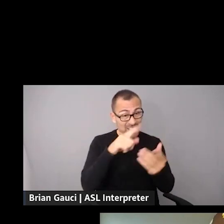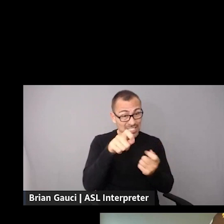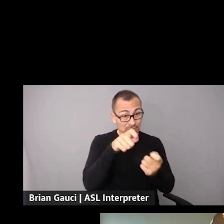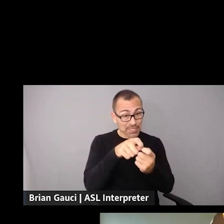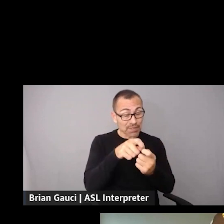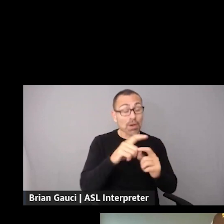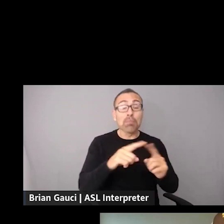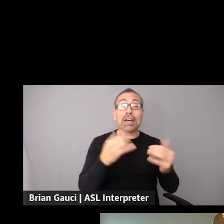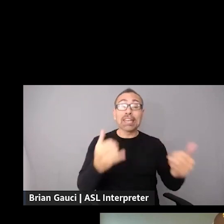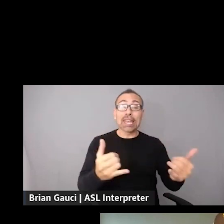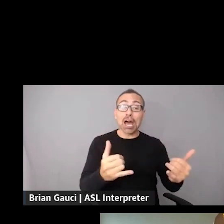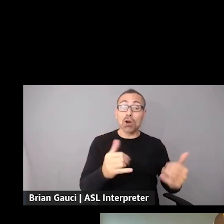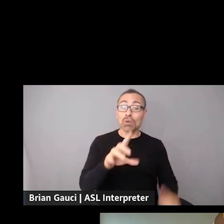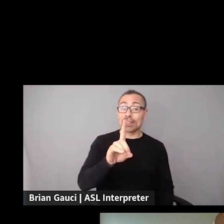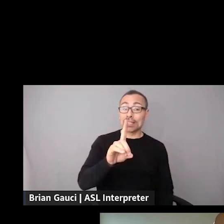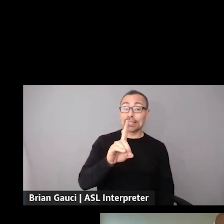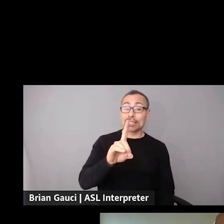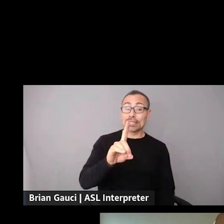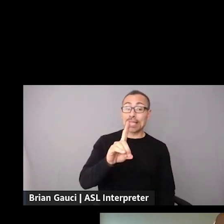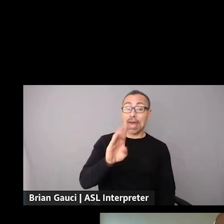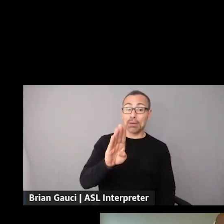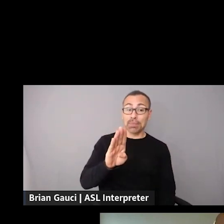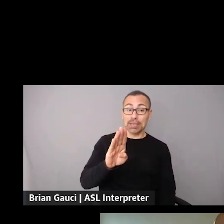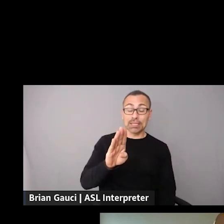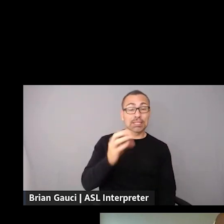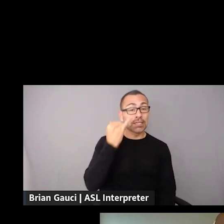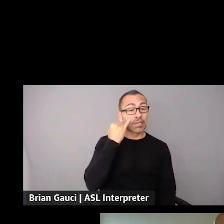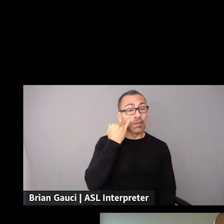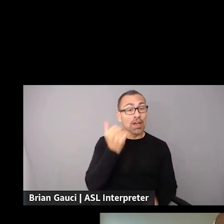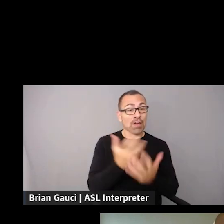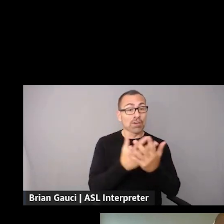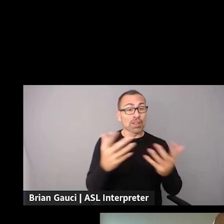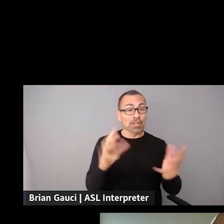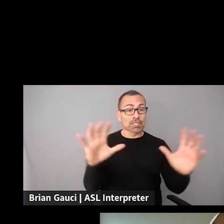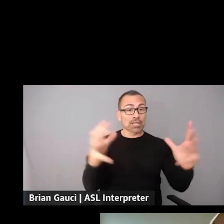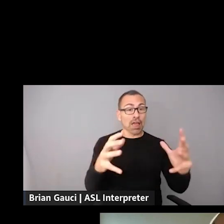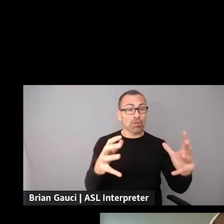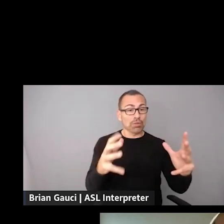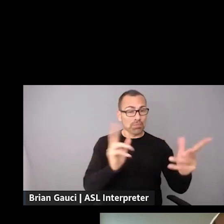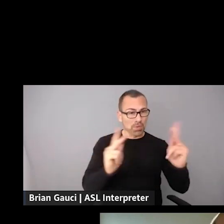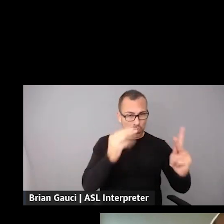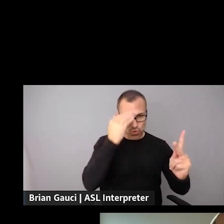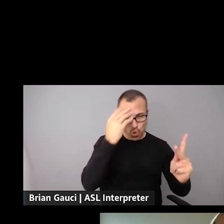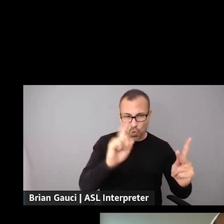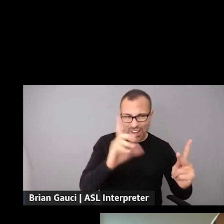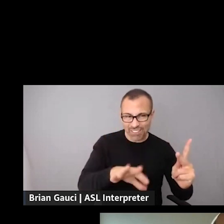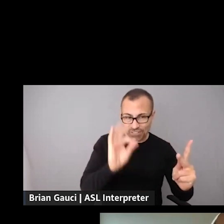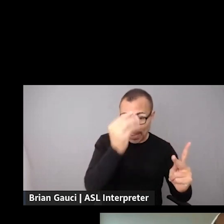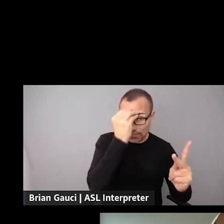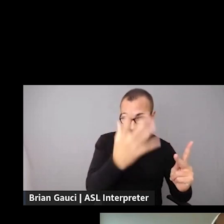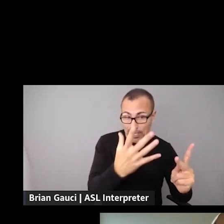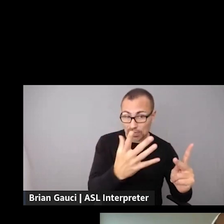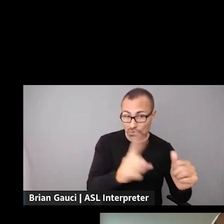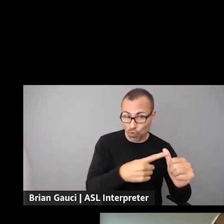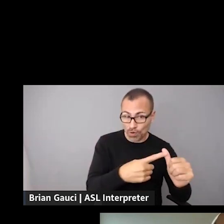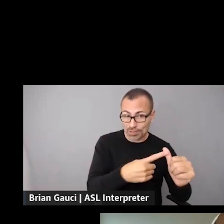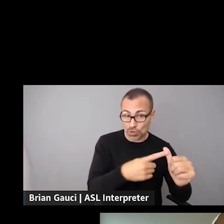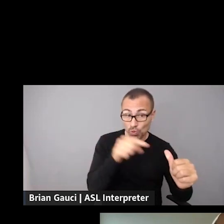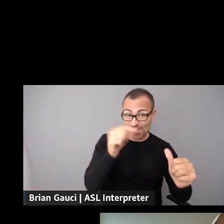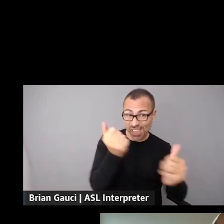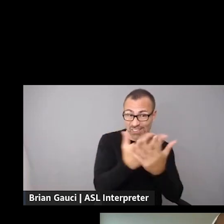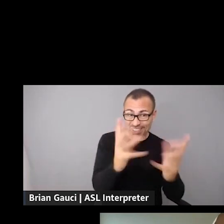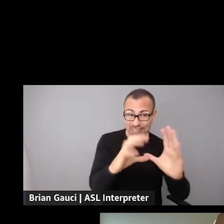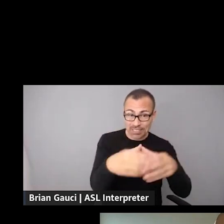those all together, number one, it sounds like everyone knows where that data is. And then number two, onto your